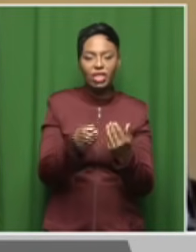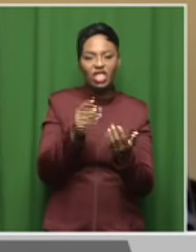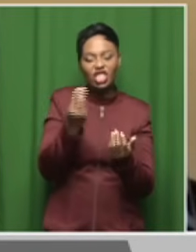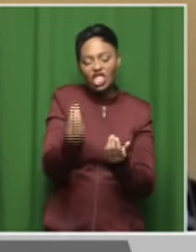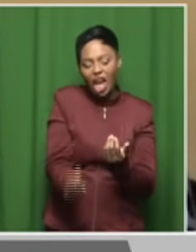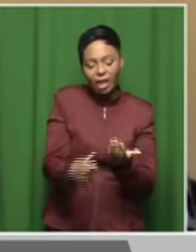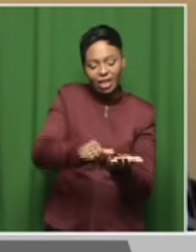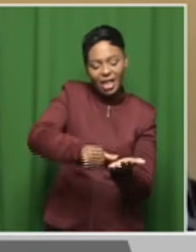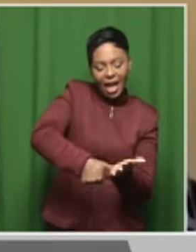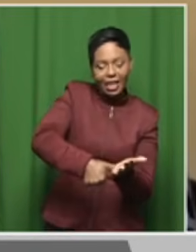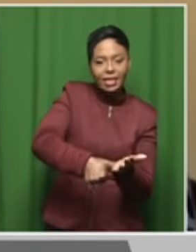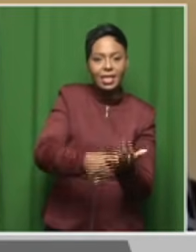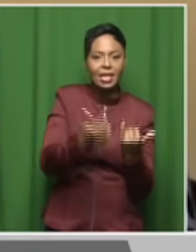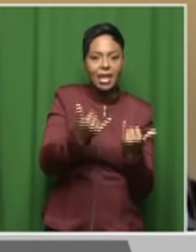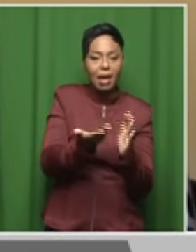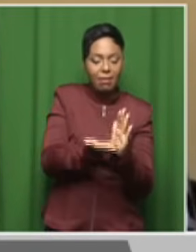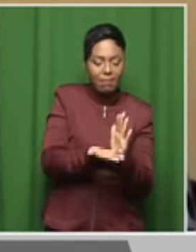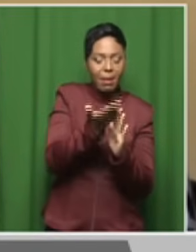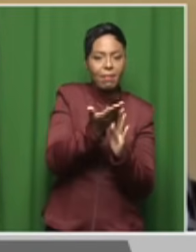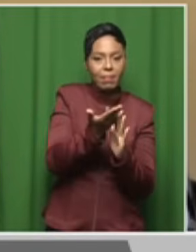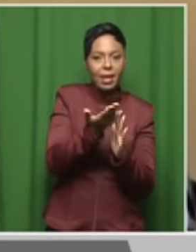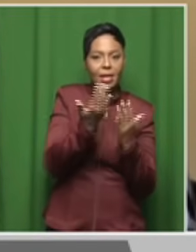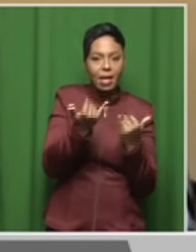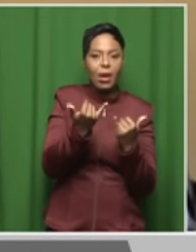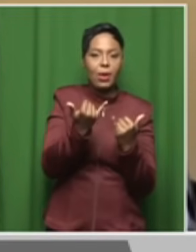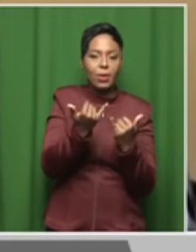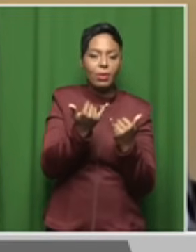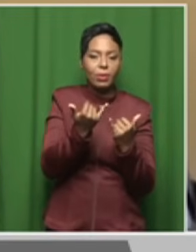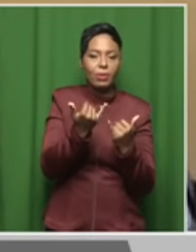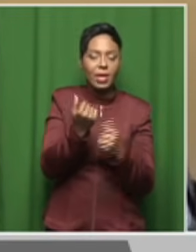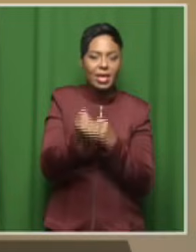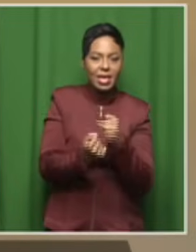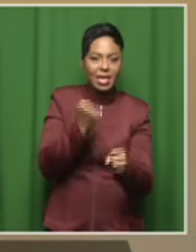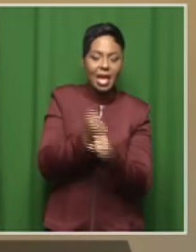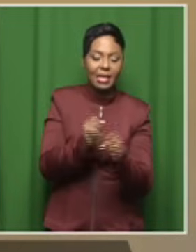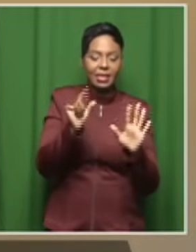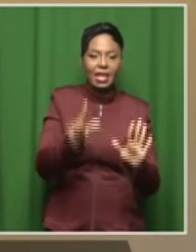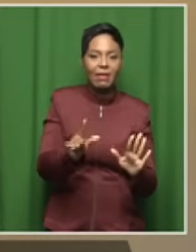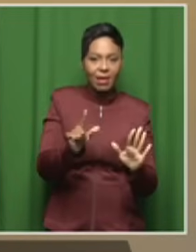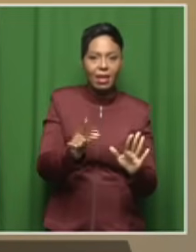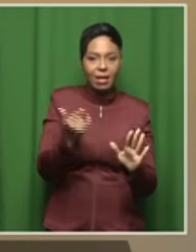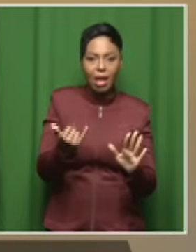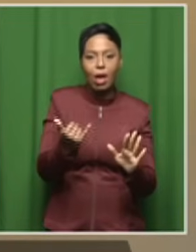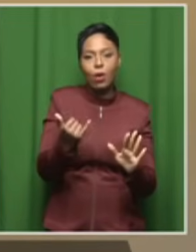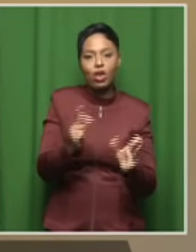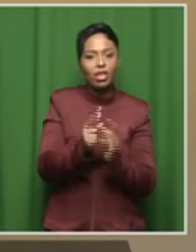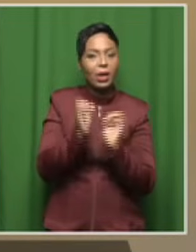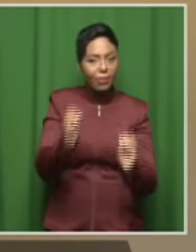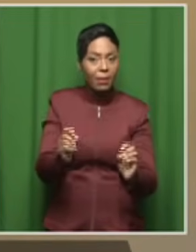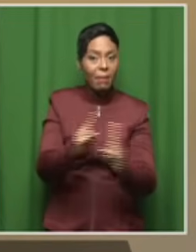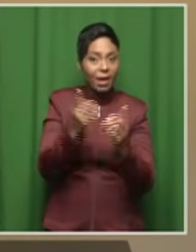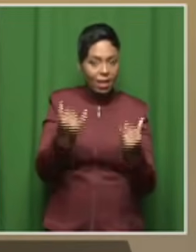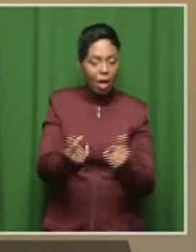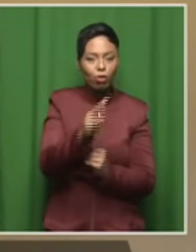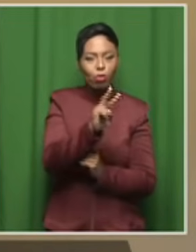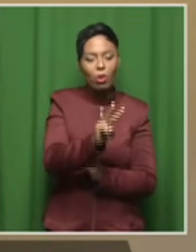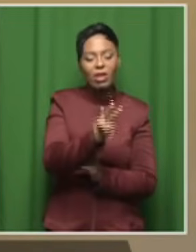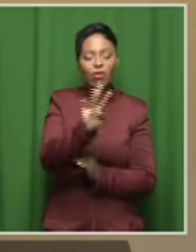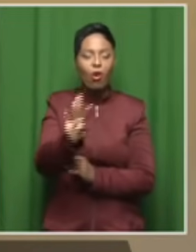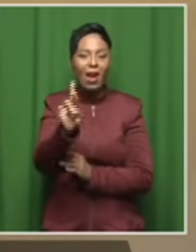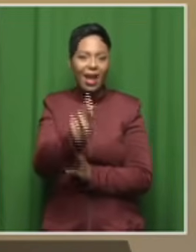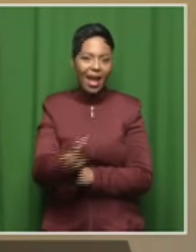from 17 Rand, where it had been unchanged for 7 years, to 24 Rand per day per child. It's